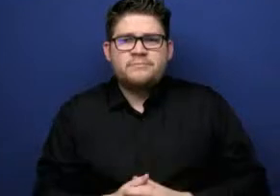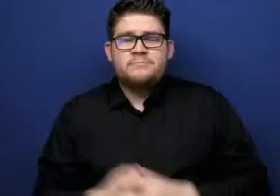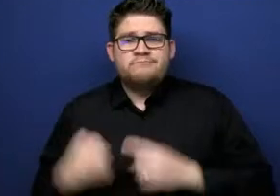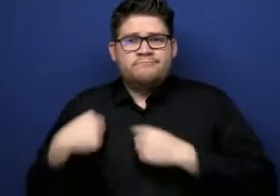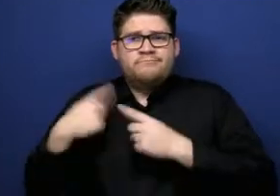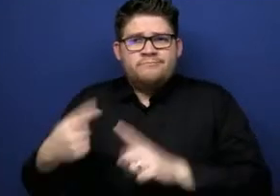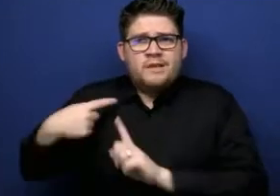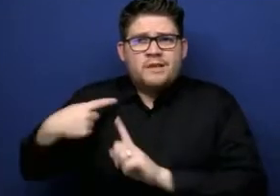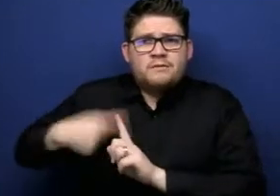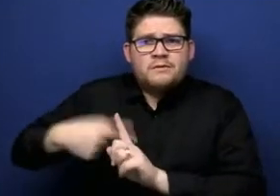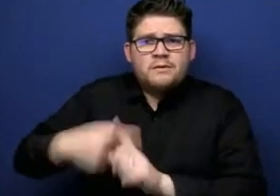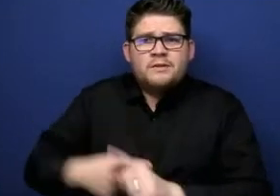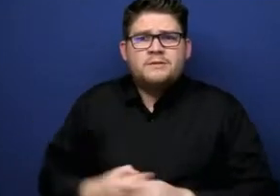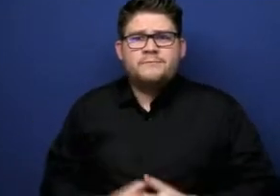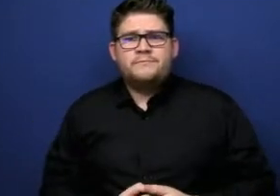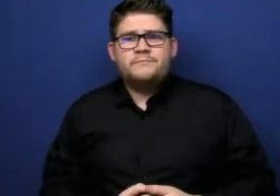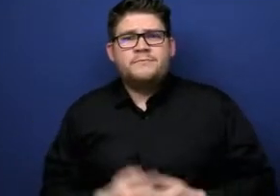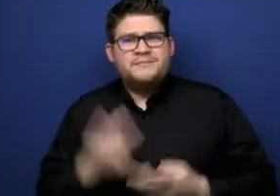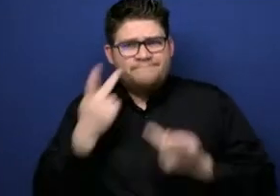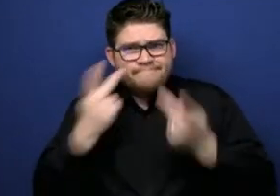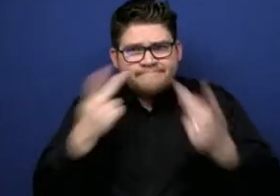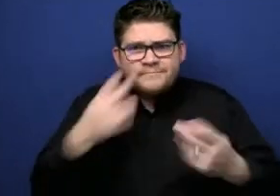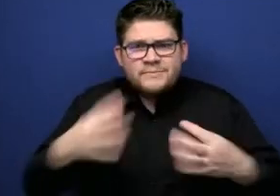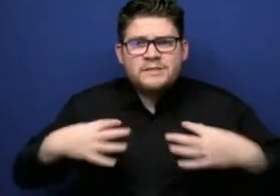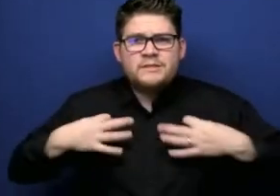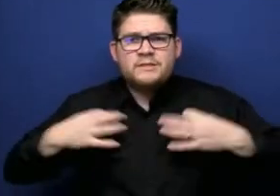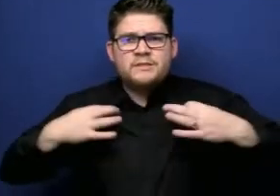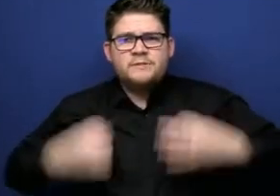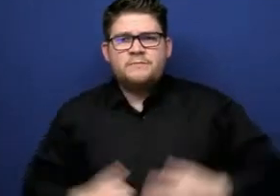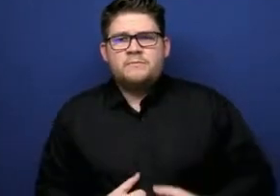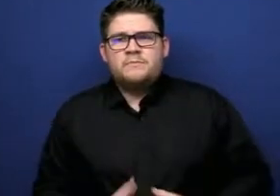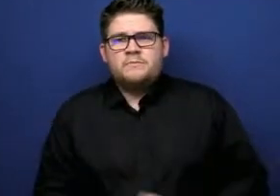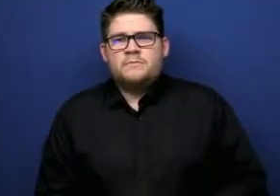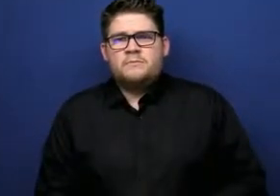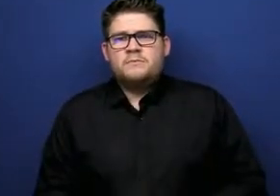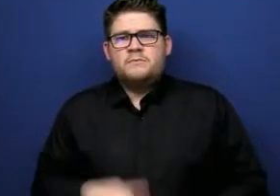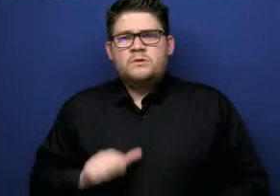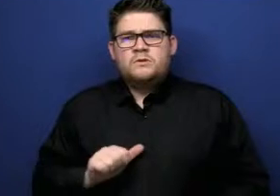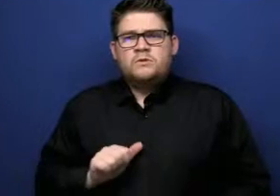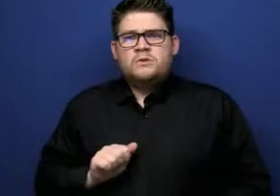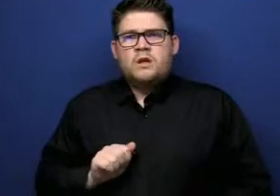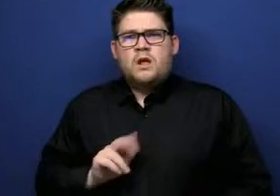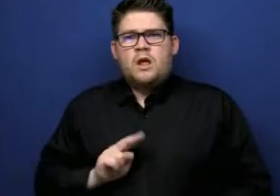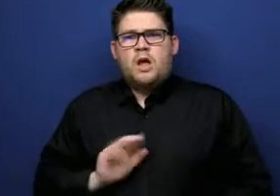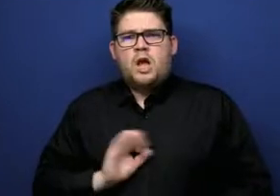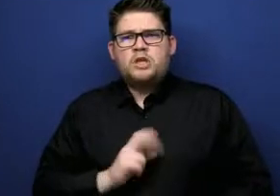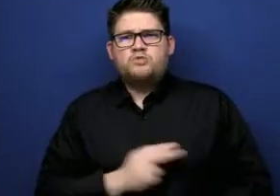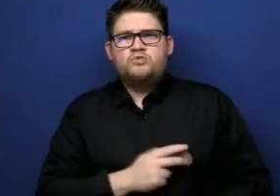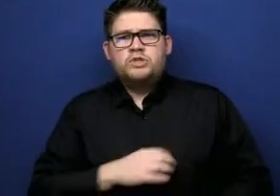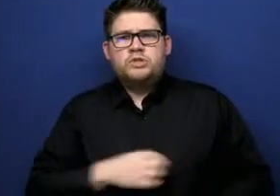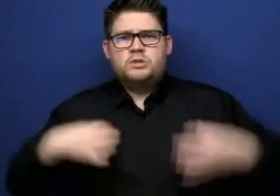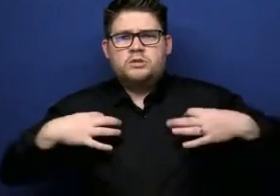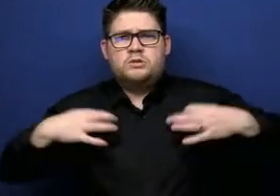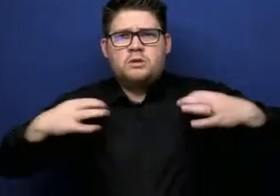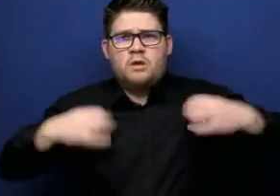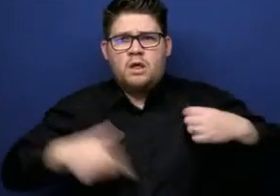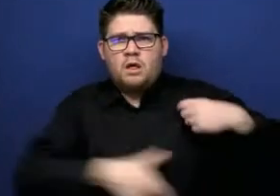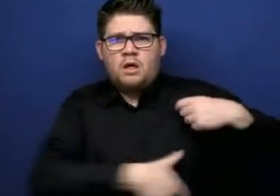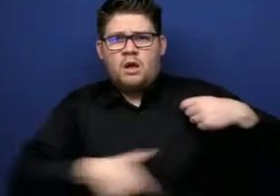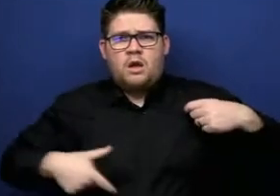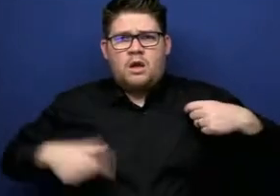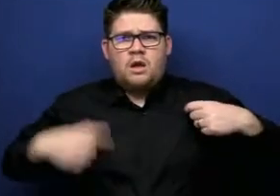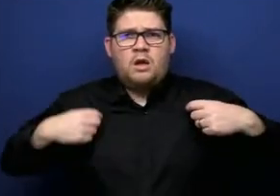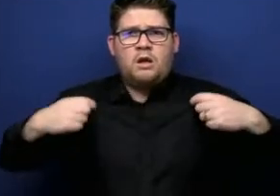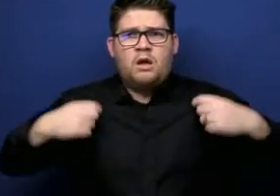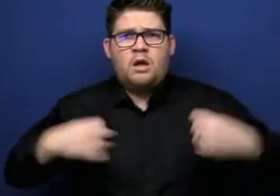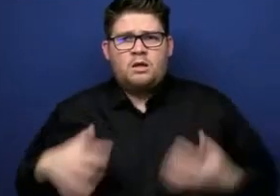the name Auschwitz worn by insurrectionists in the attack on the US Capitol, an invitation to the former British leader Jeremy